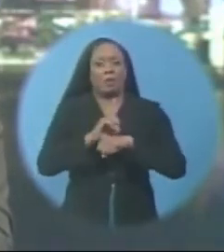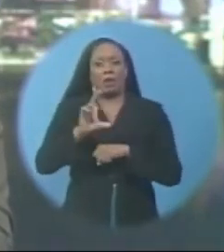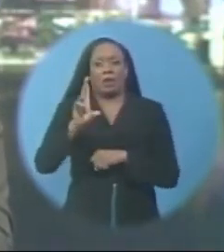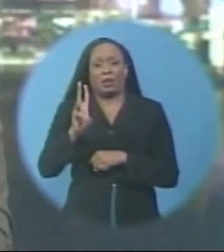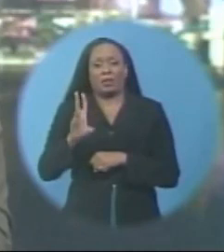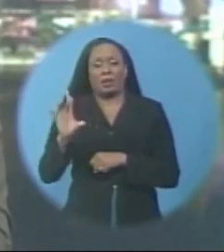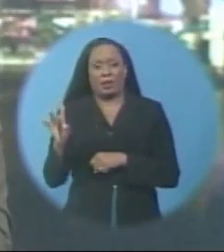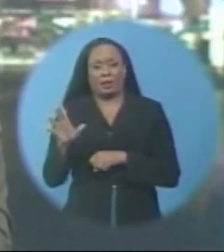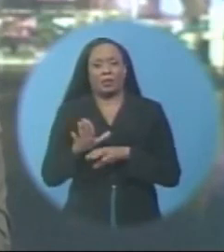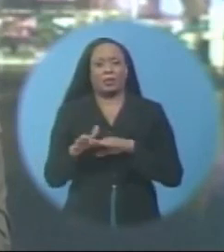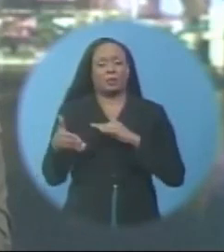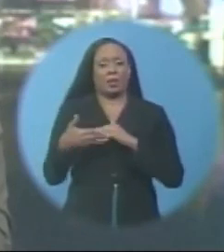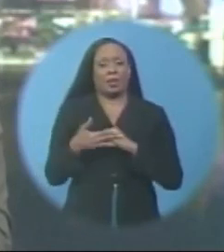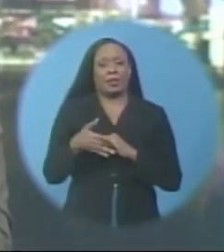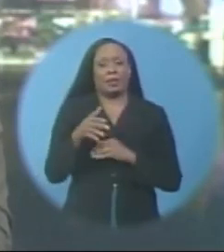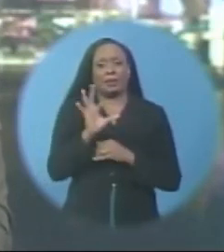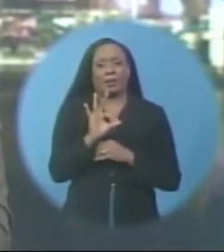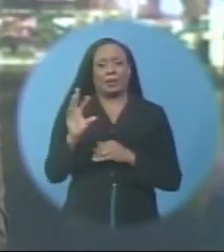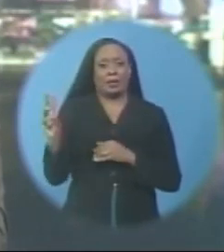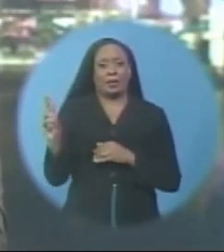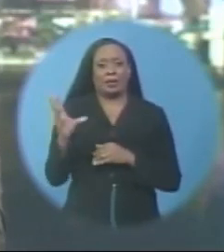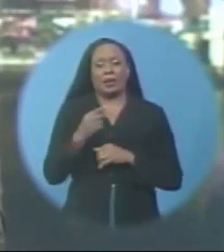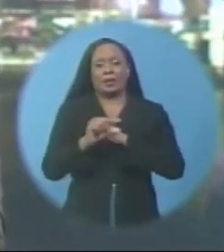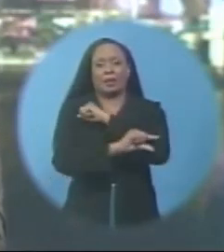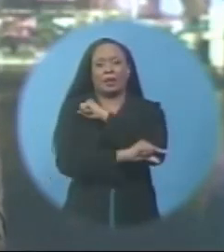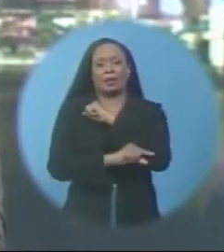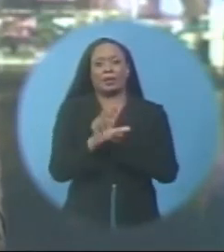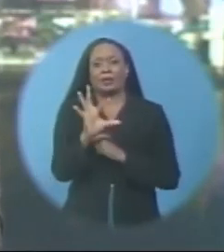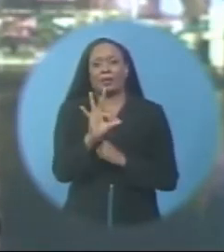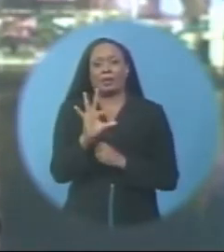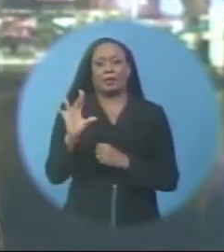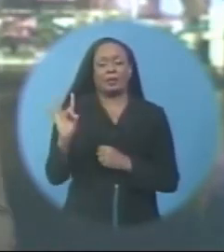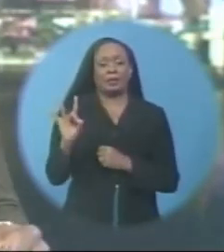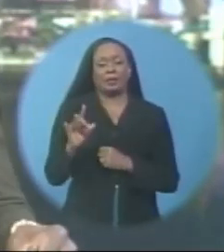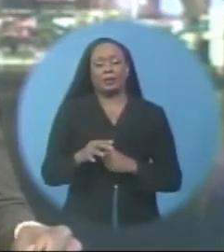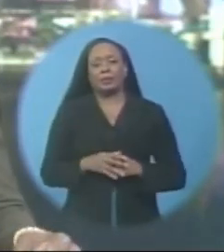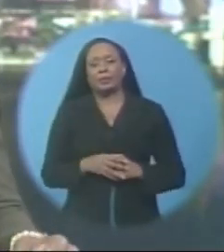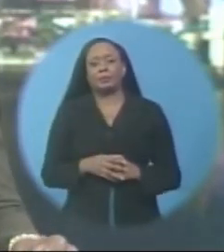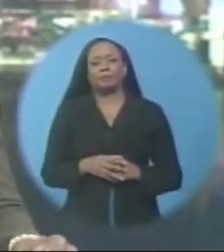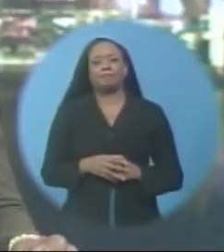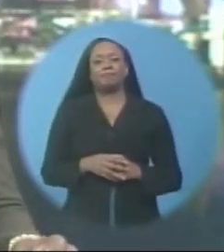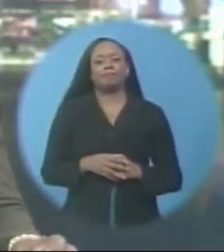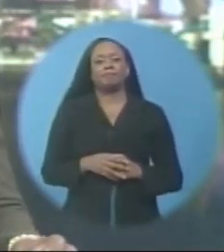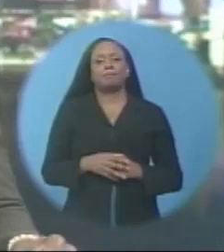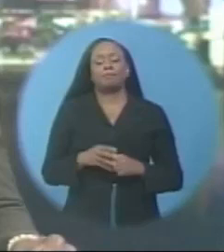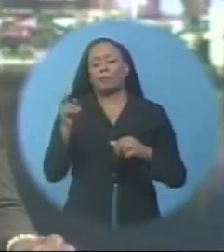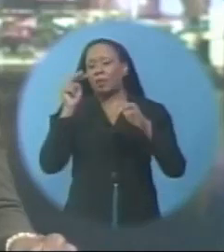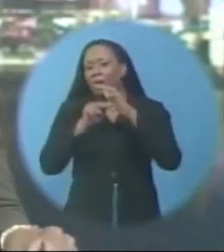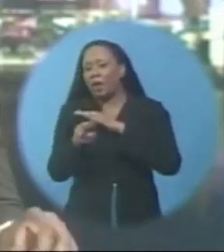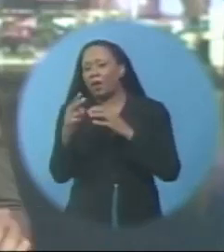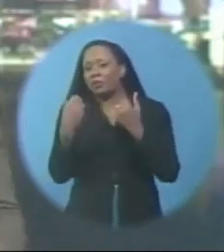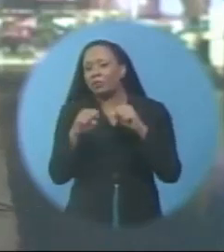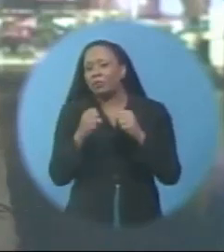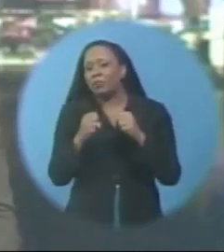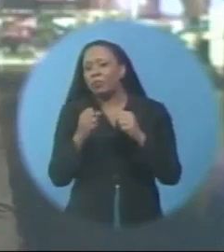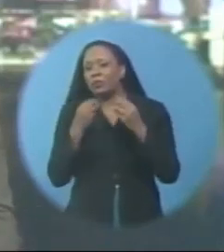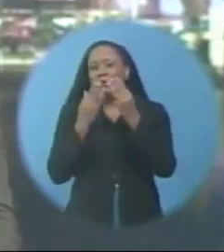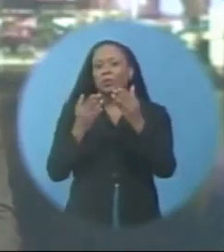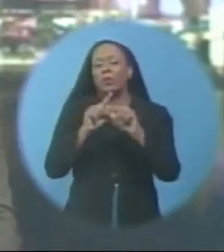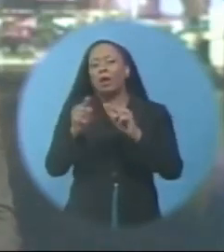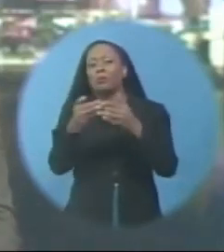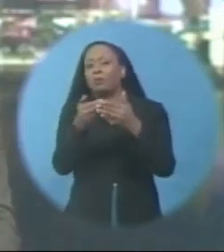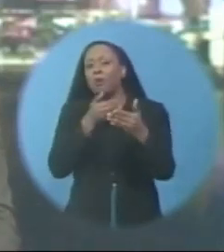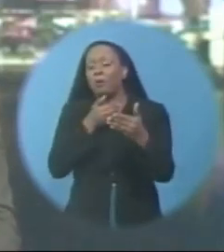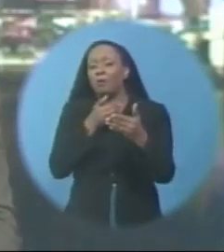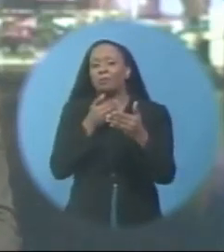68. Jamaica is at position 96 and Guyana 98. Well, a glimpse into the world of sports is just ahead,